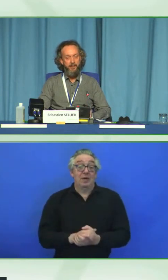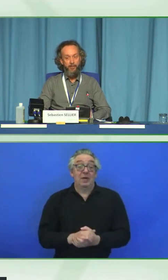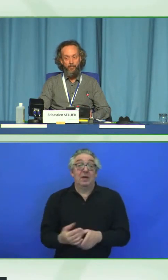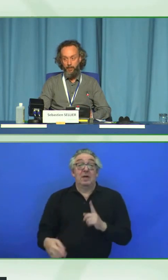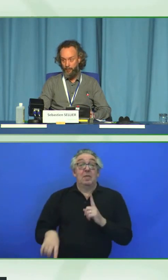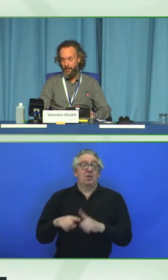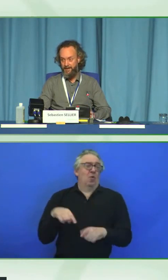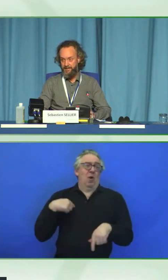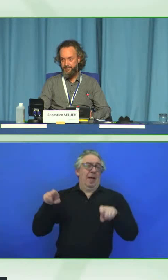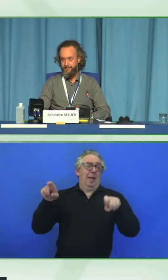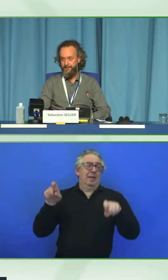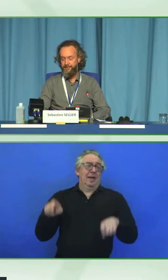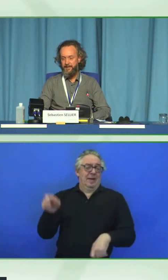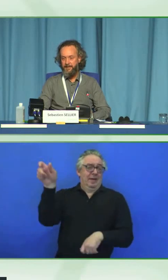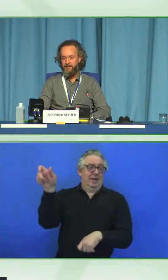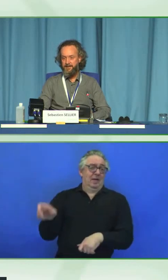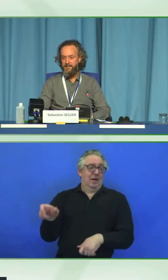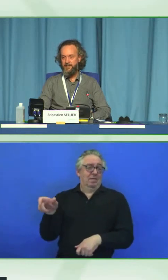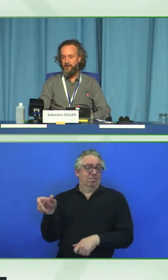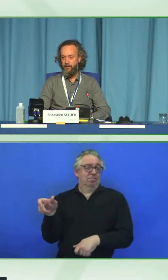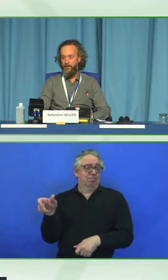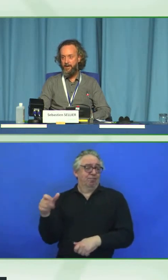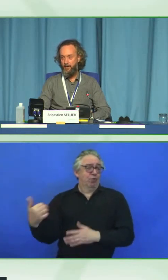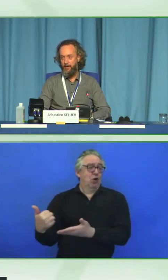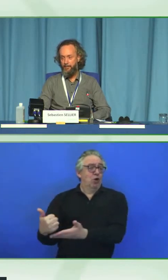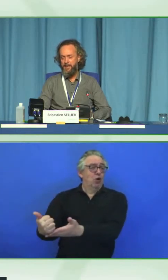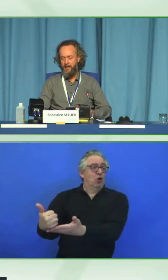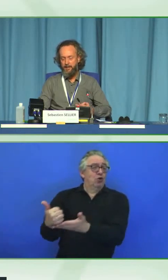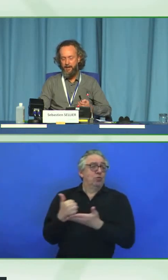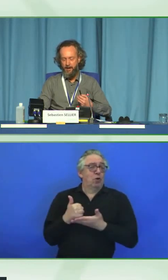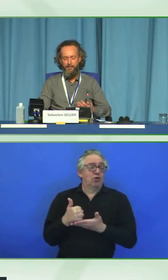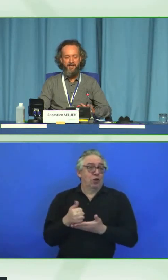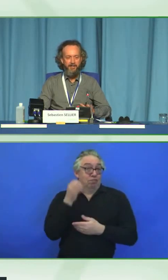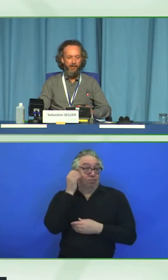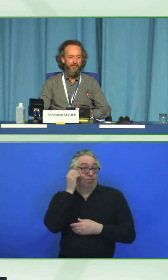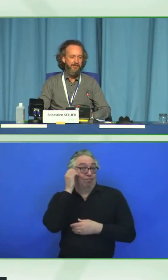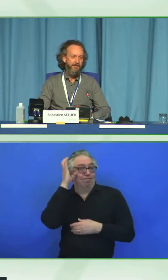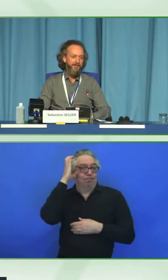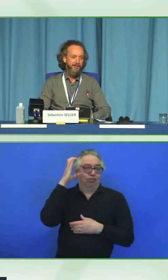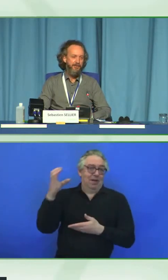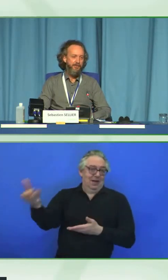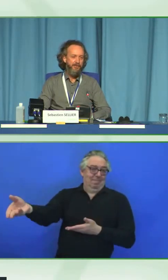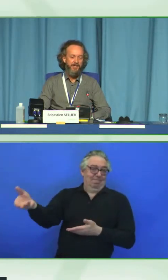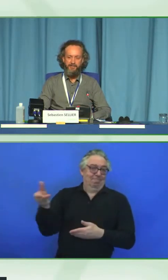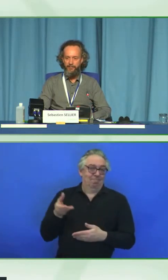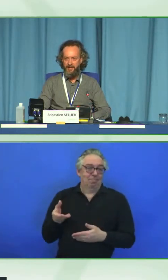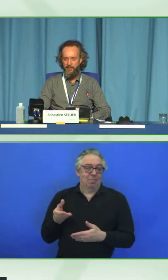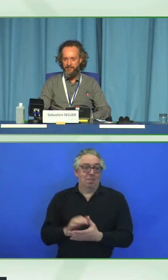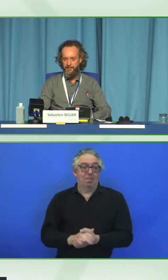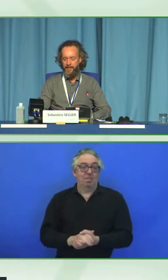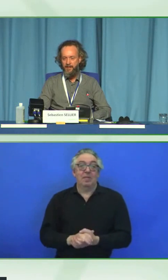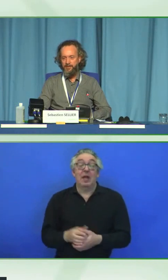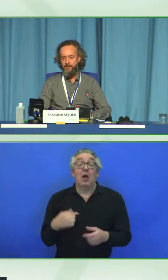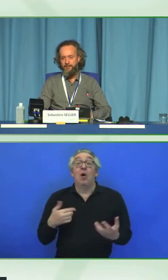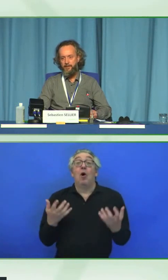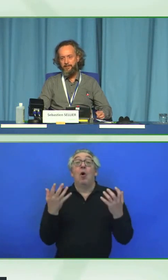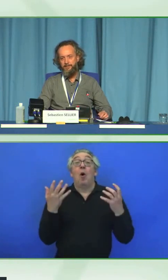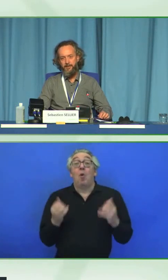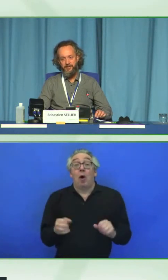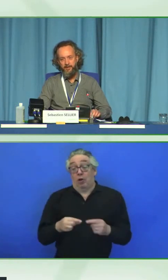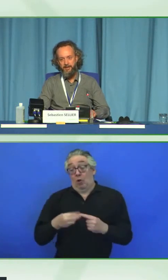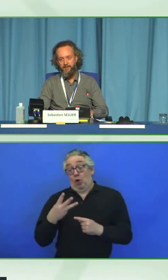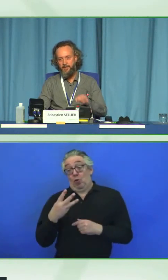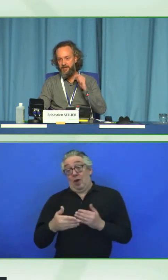Elix worldwide. That is our main goal, for the next 3 years. So